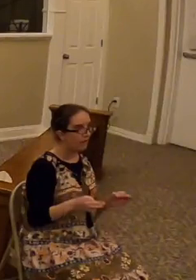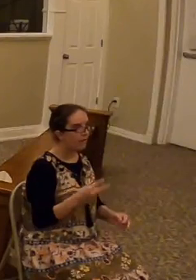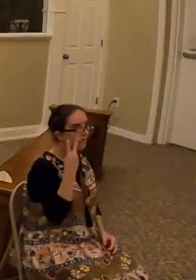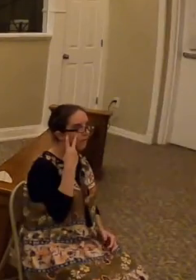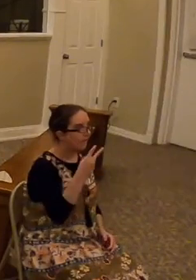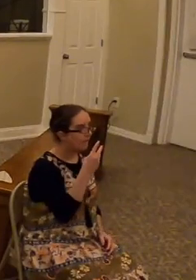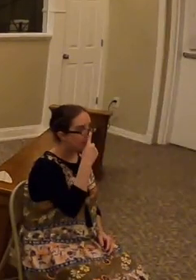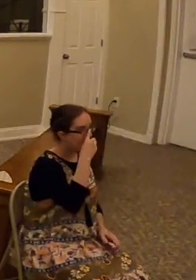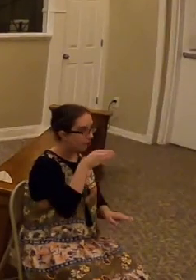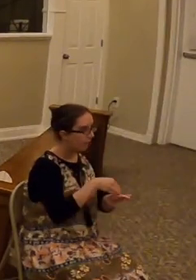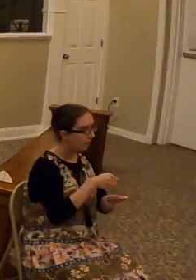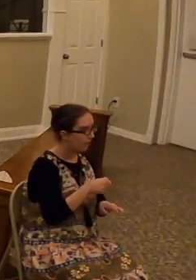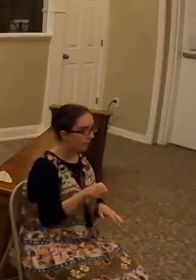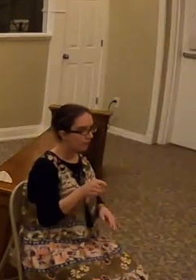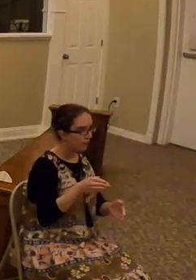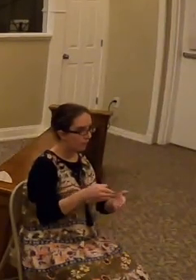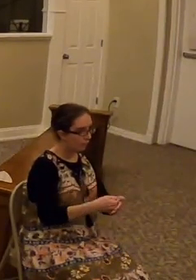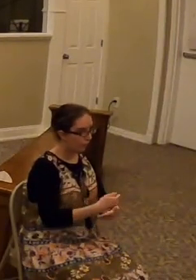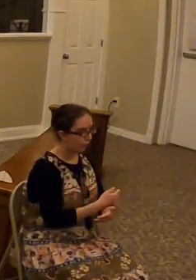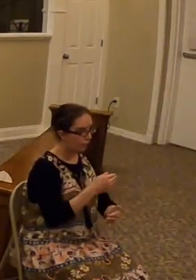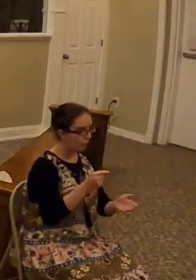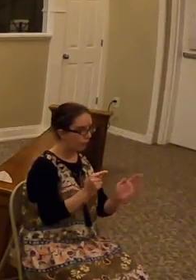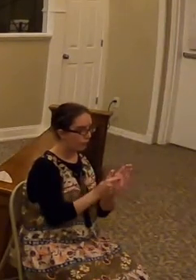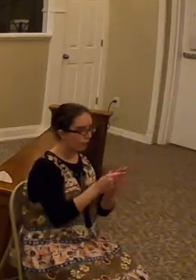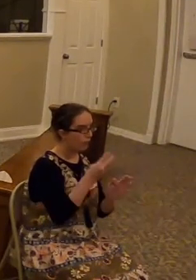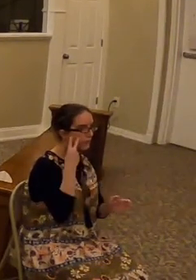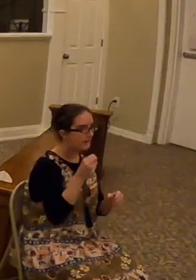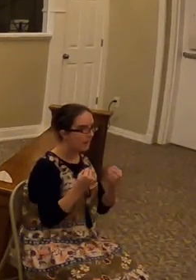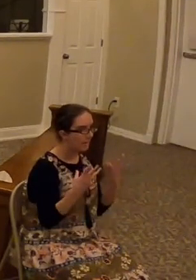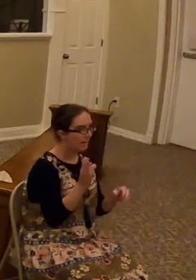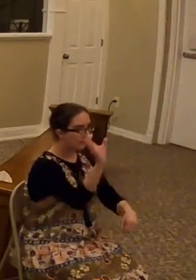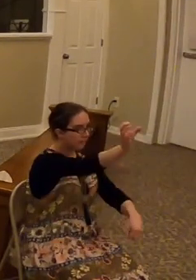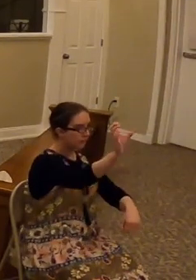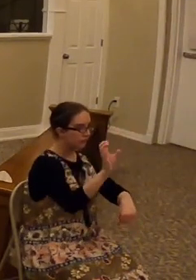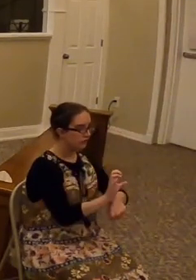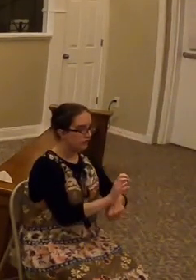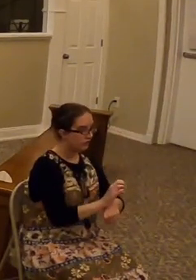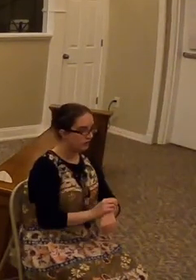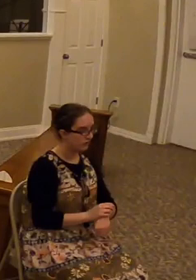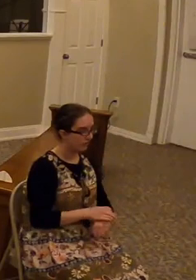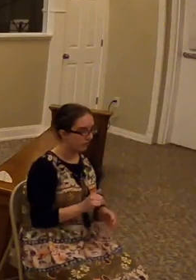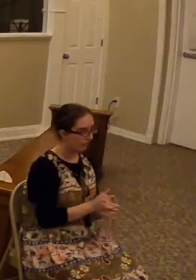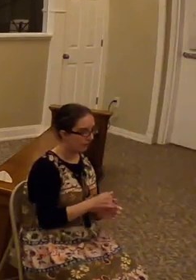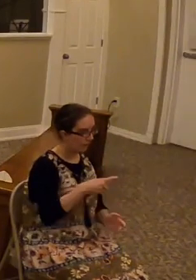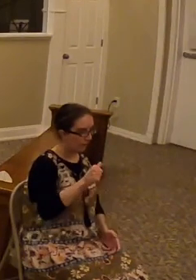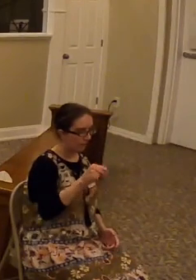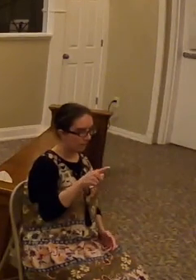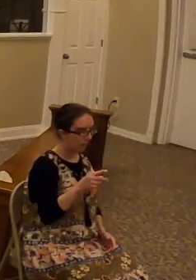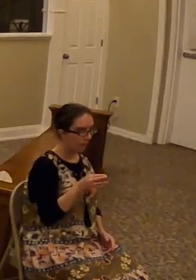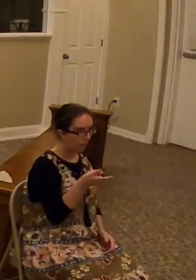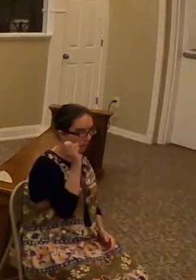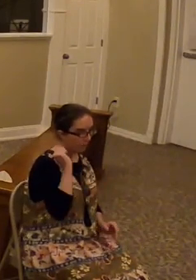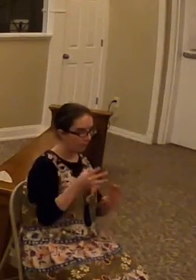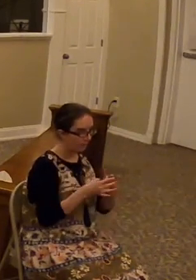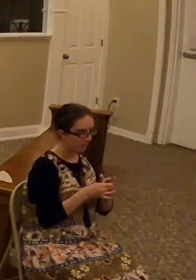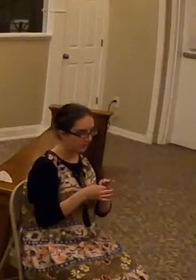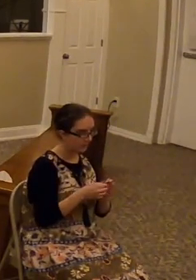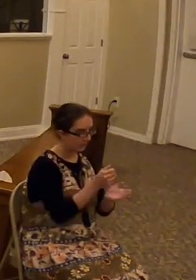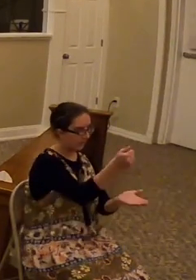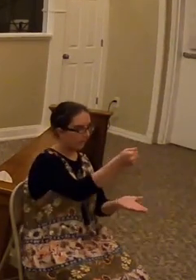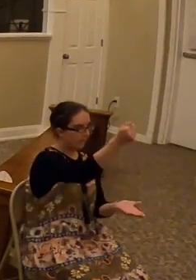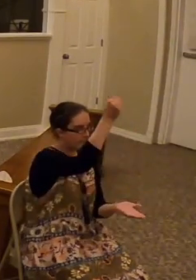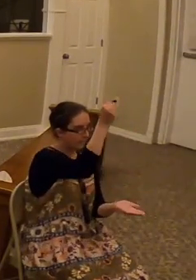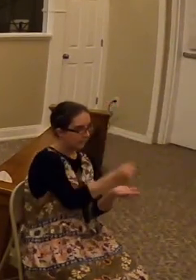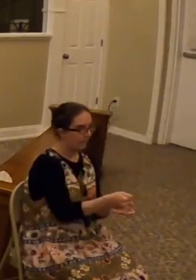If you look at the New Testament, and you see how many churches, amen, that Paul was a part of